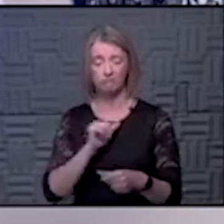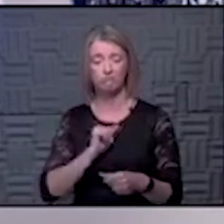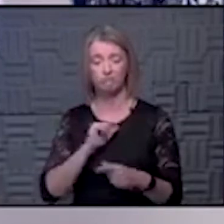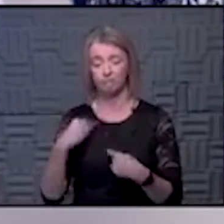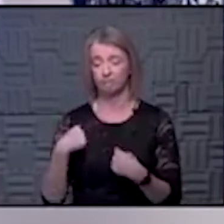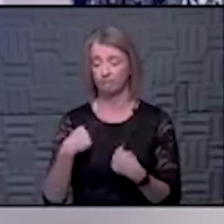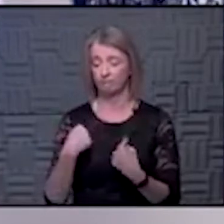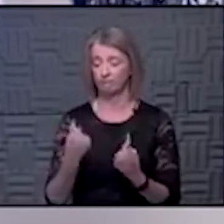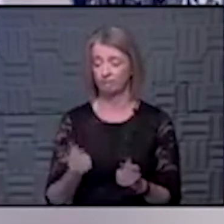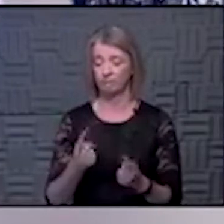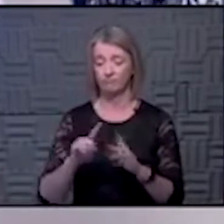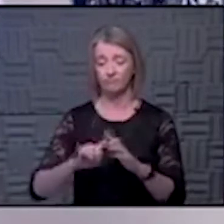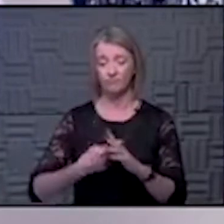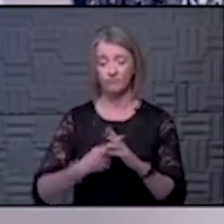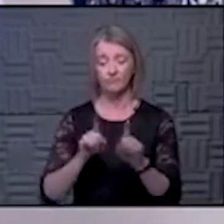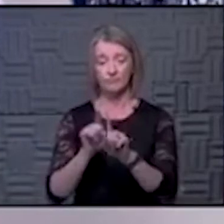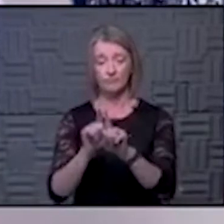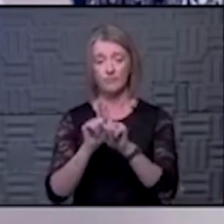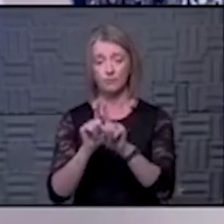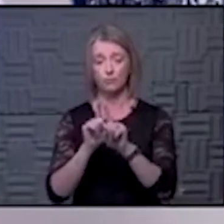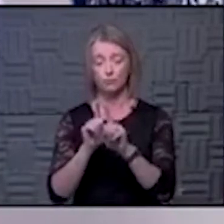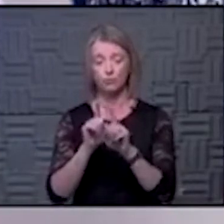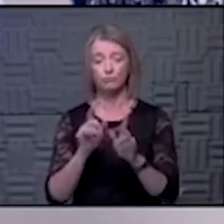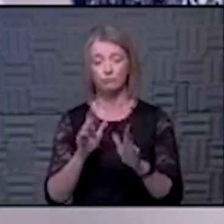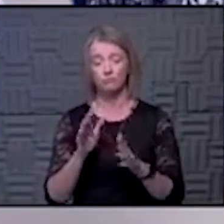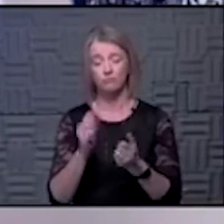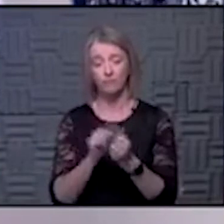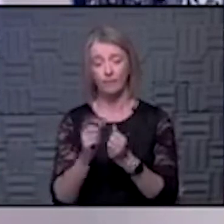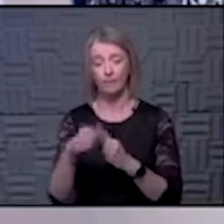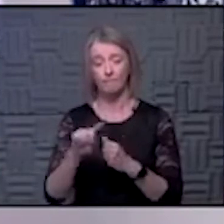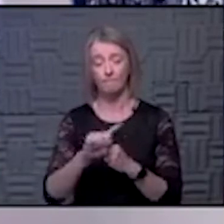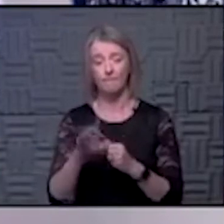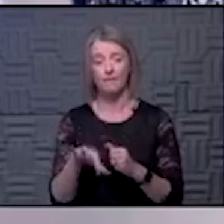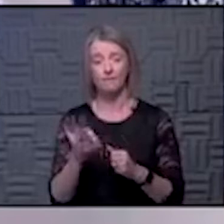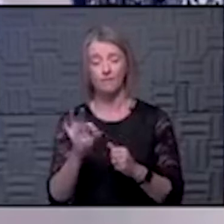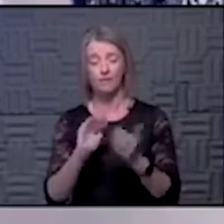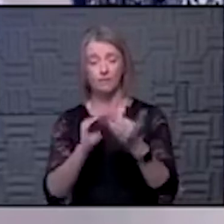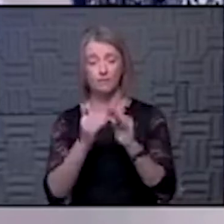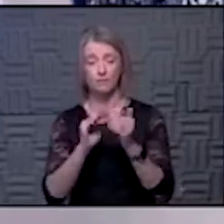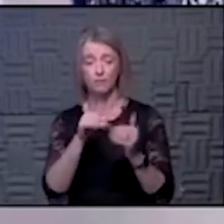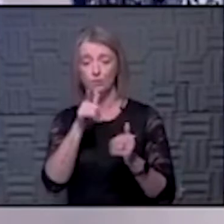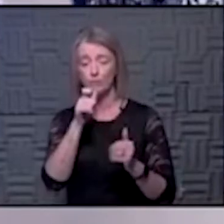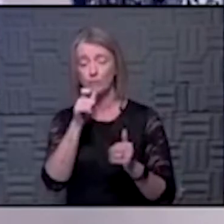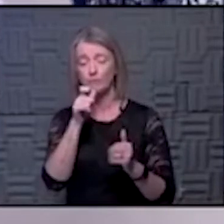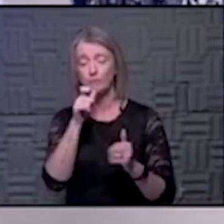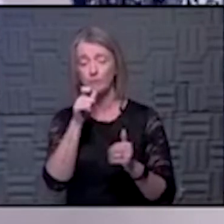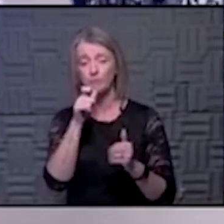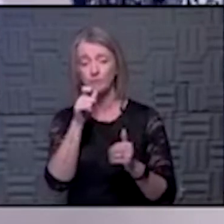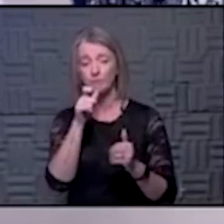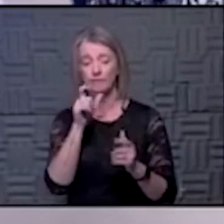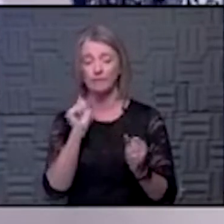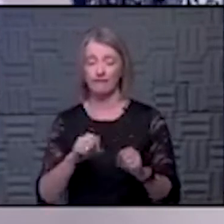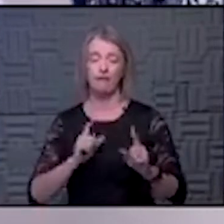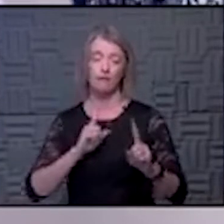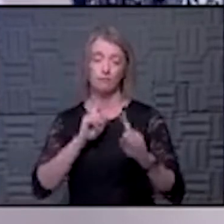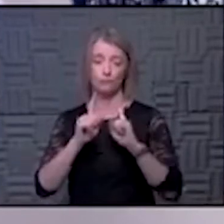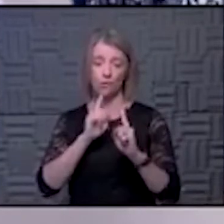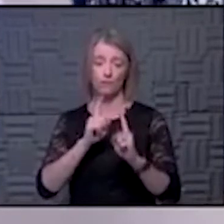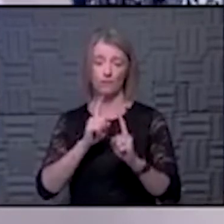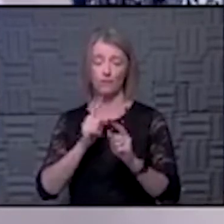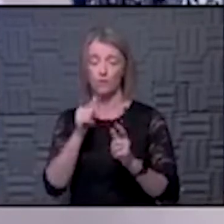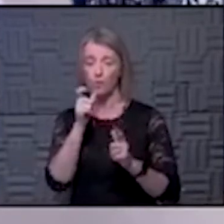then, I've started a mentorship with them. But really, it's just finding a community that I can talk to that will hold